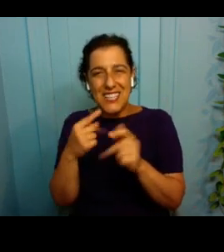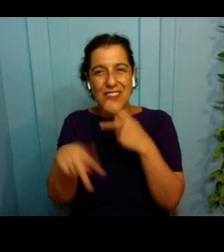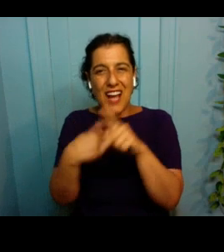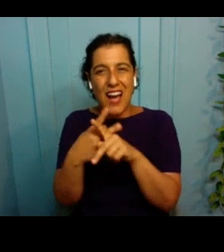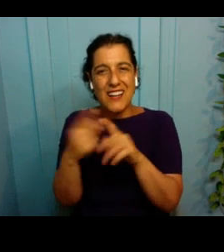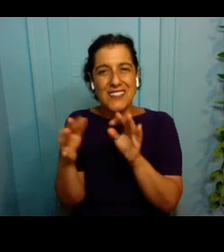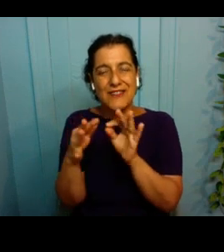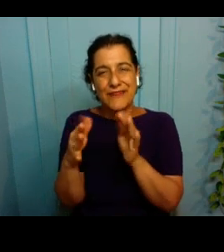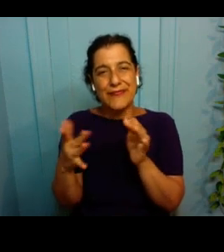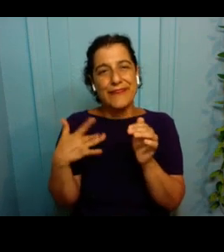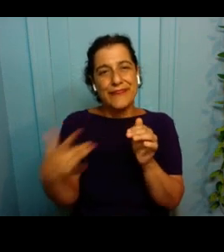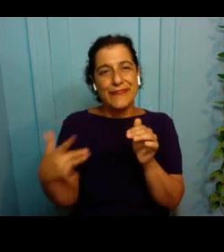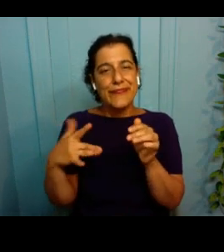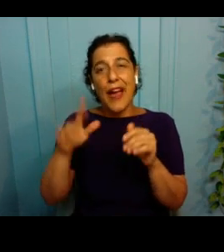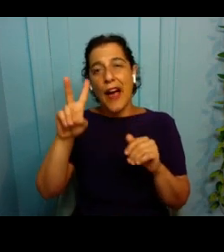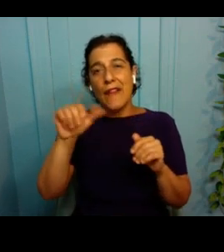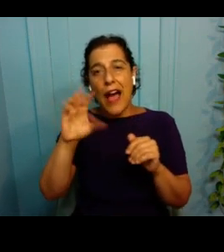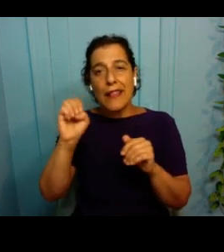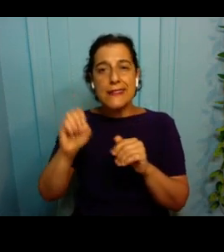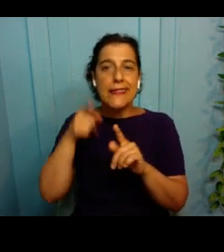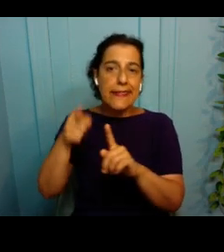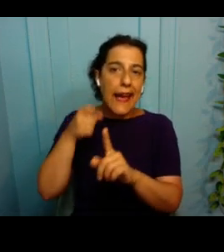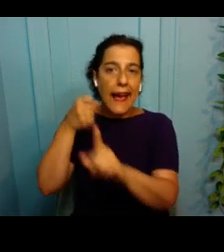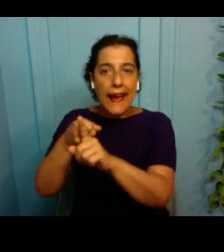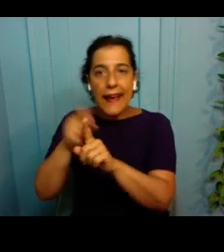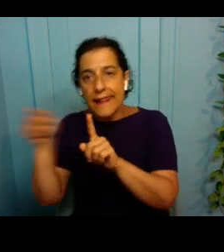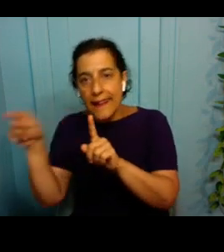to, violence, gender stereotypes, and so on.